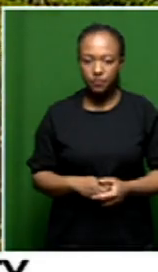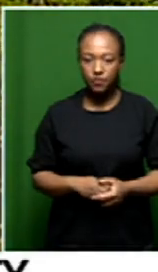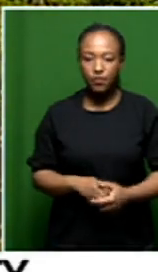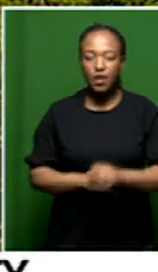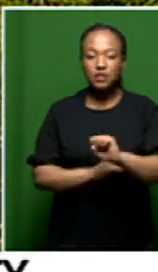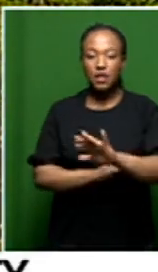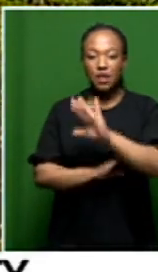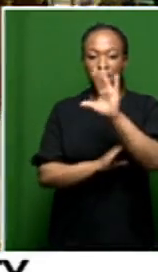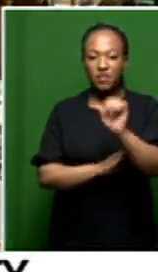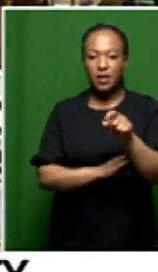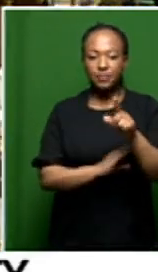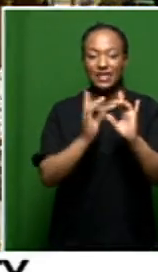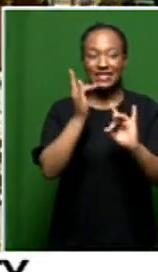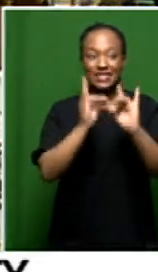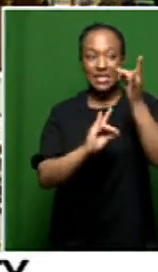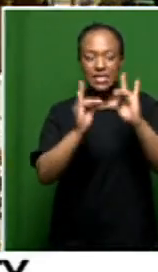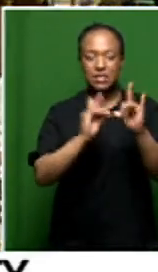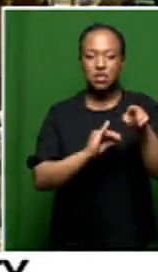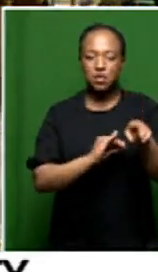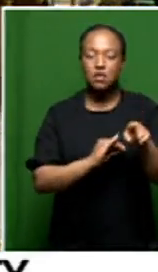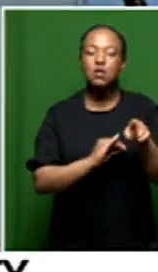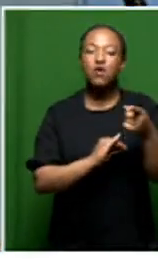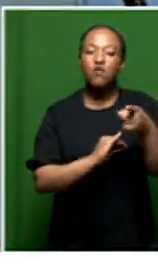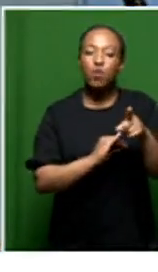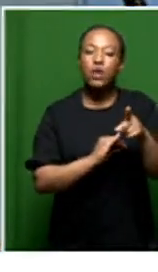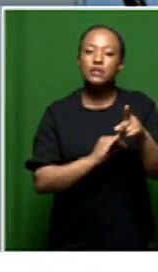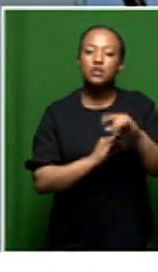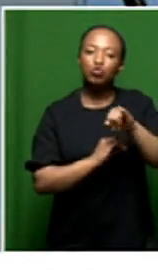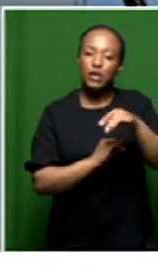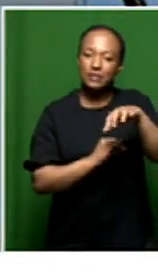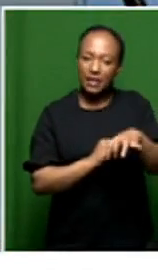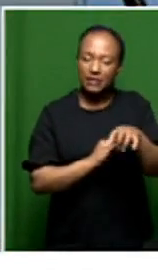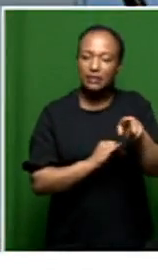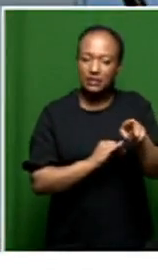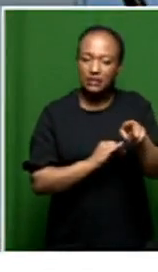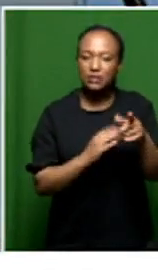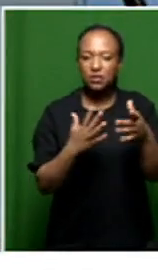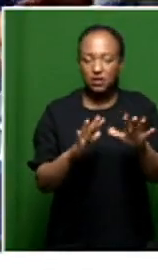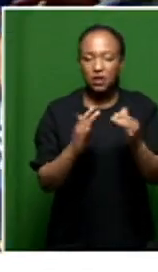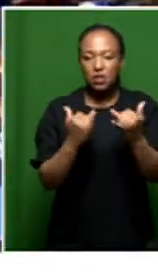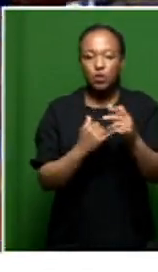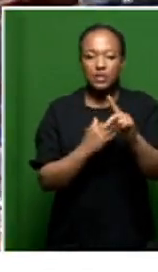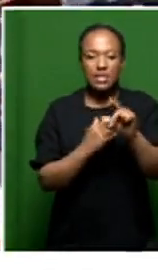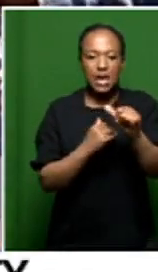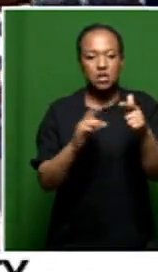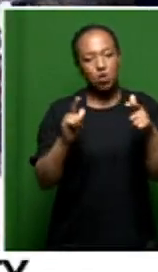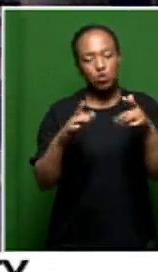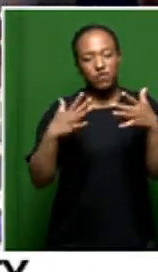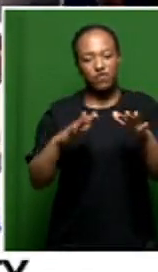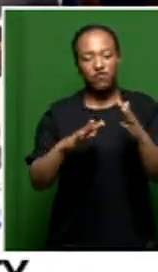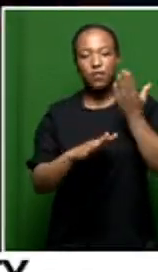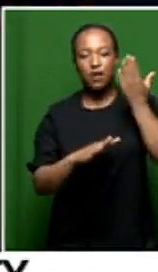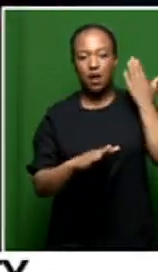South Africa's capital city, now up for grabs. The metro has been under DA control since the last